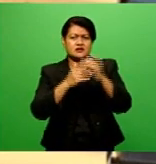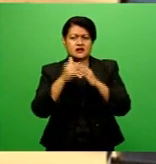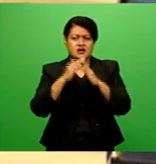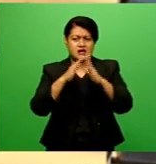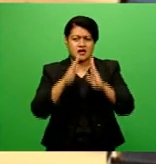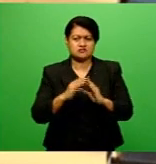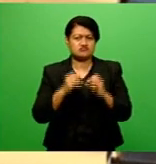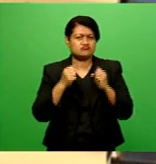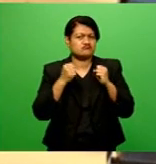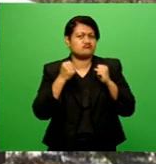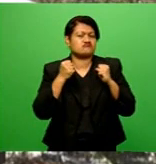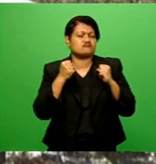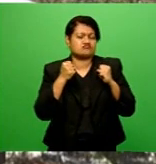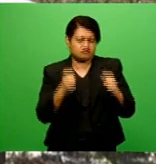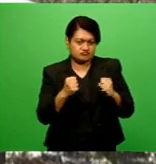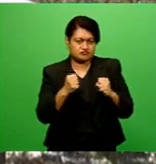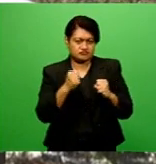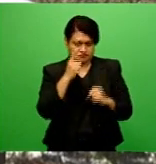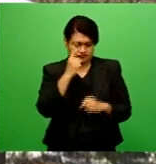storms.